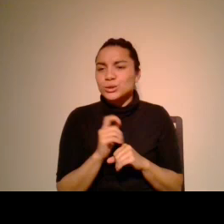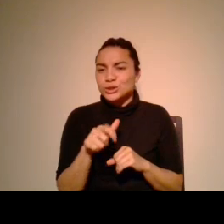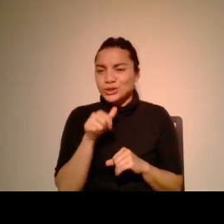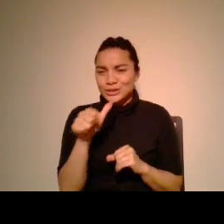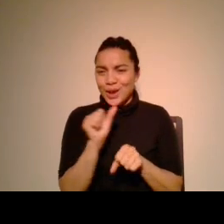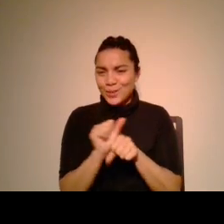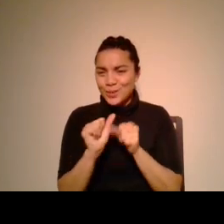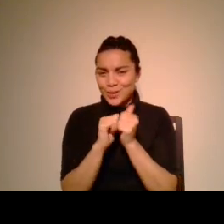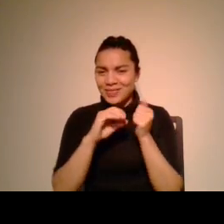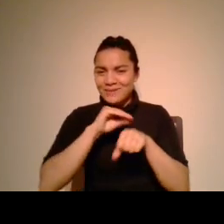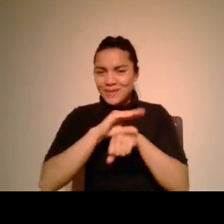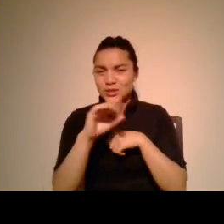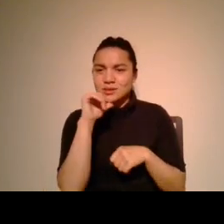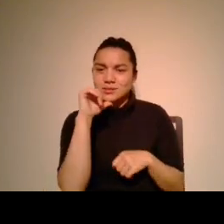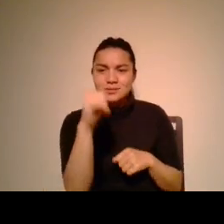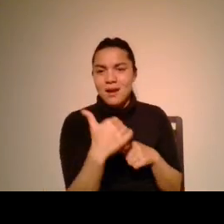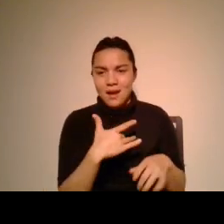and supportive.